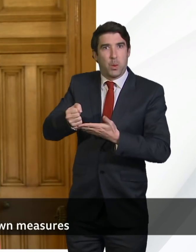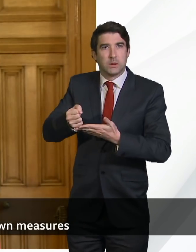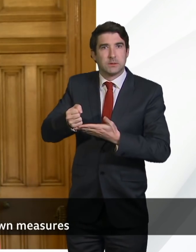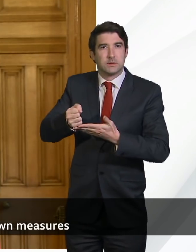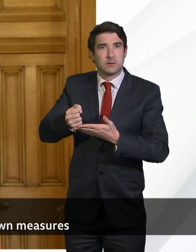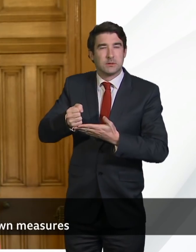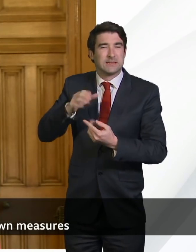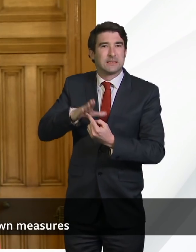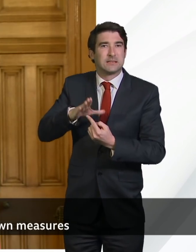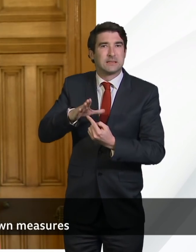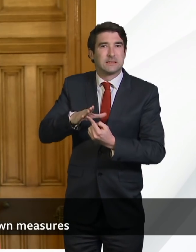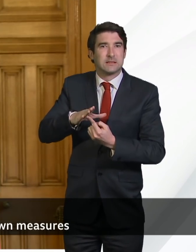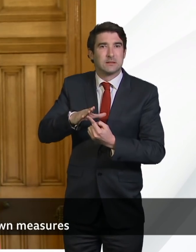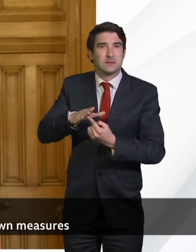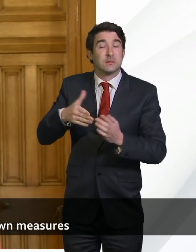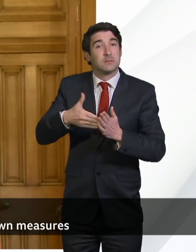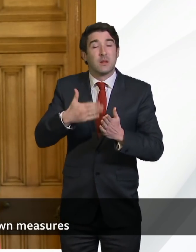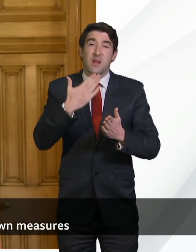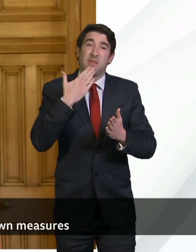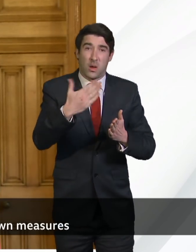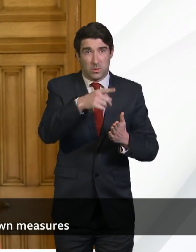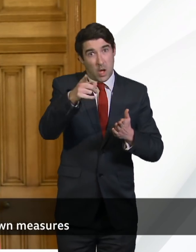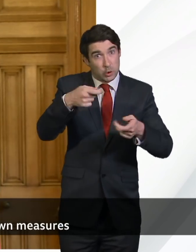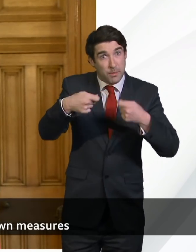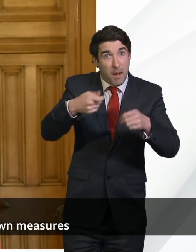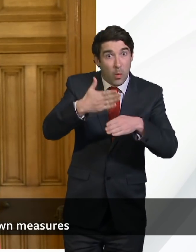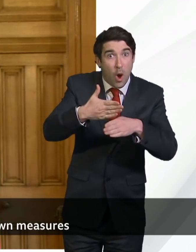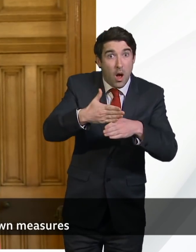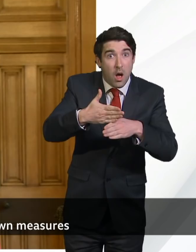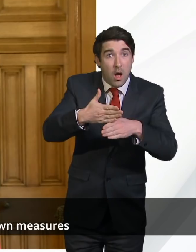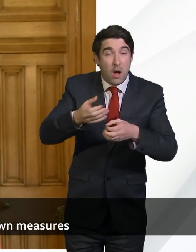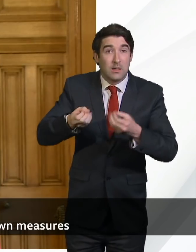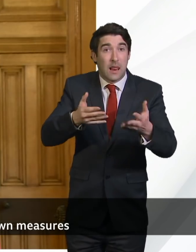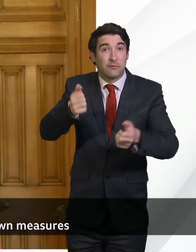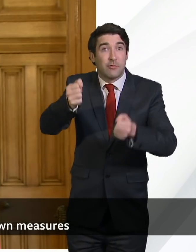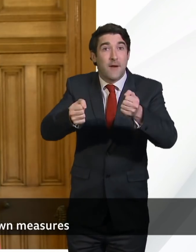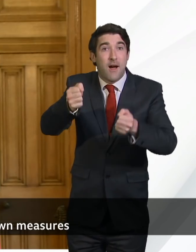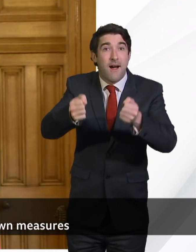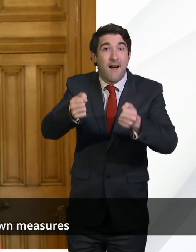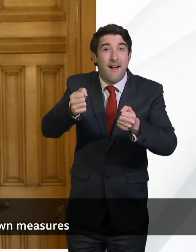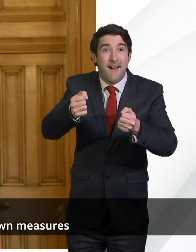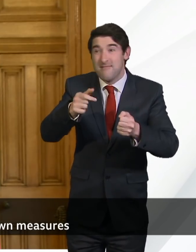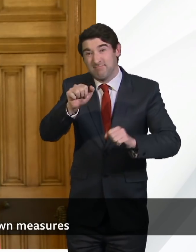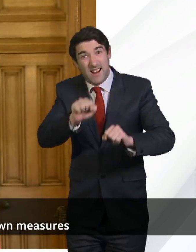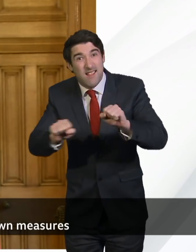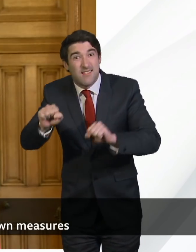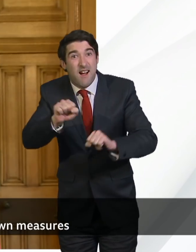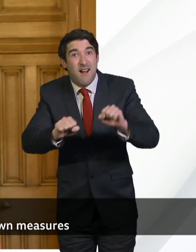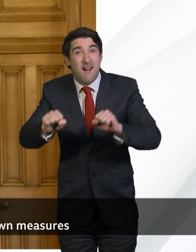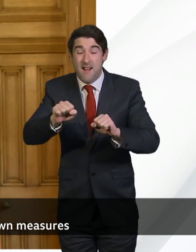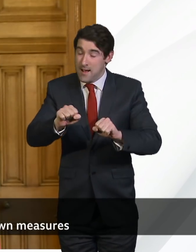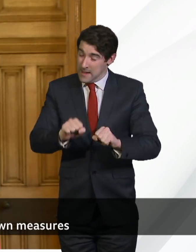keep the country running, the supermarket workers, the delivery drivers, the technicians, the cleaners, the public servants who just kept